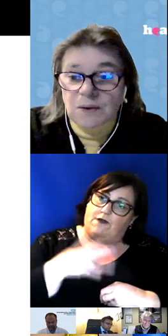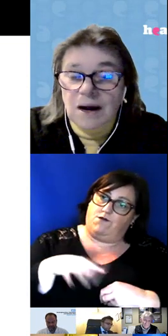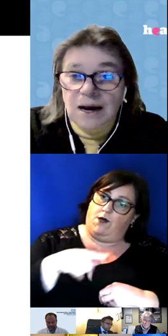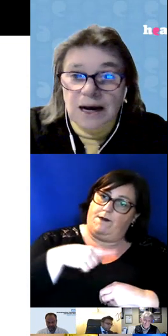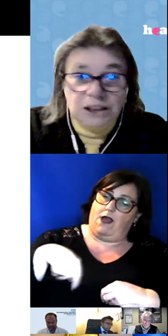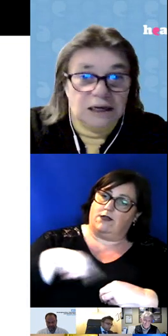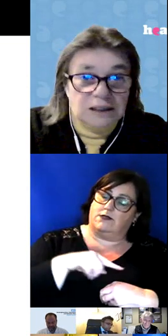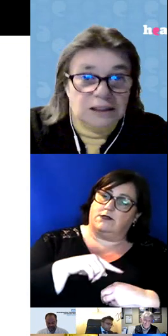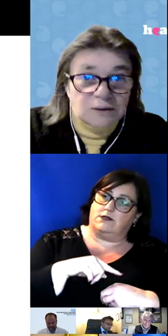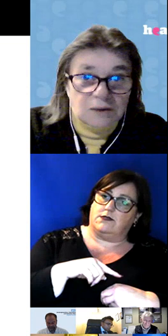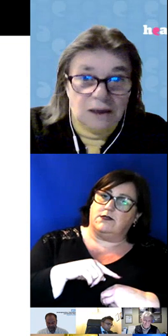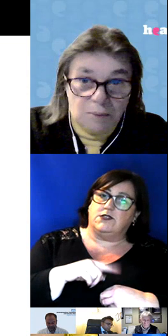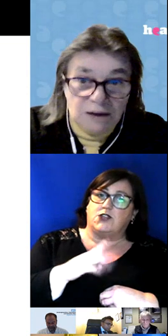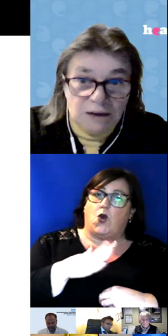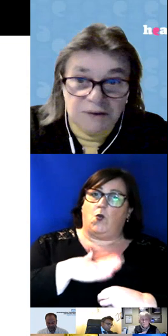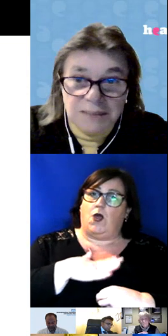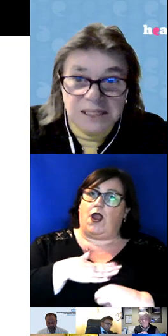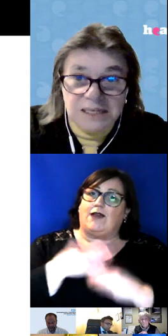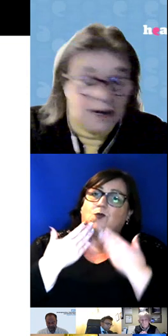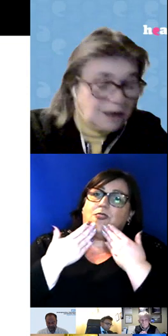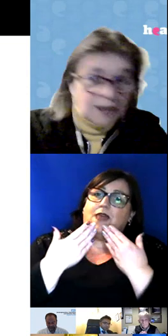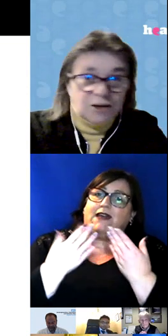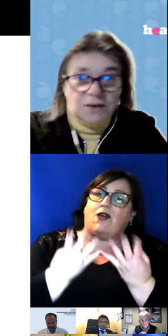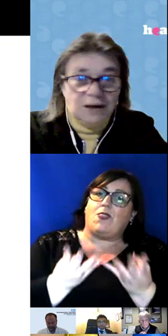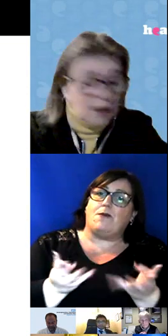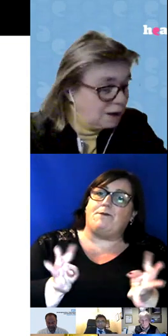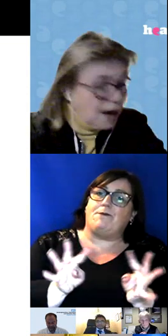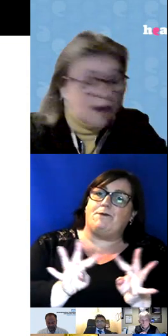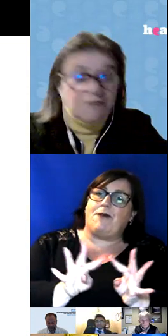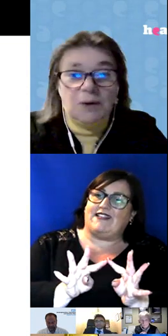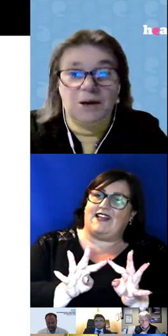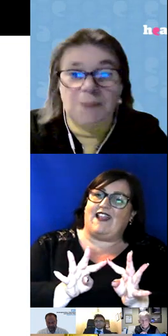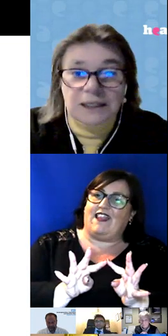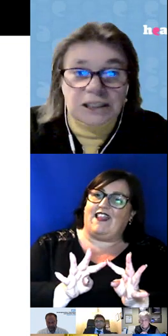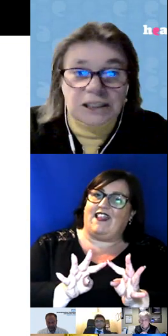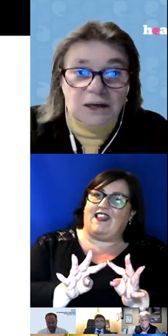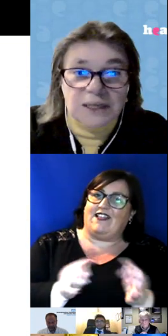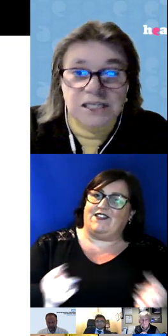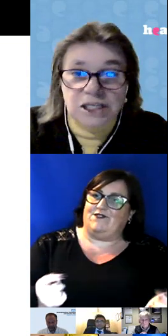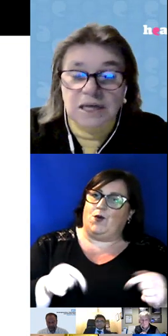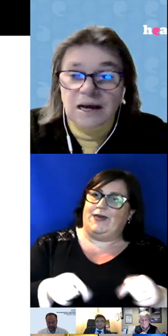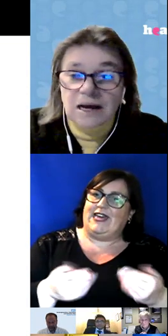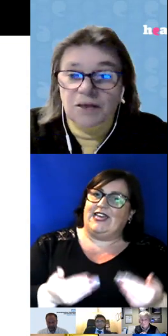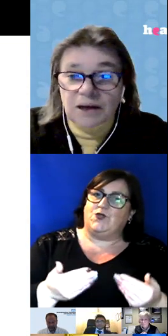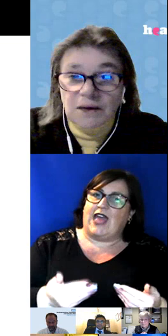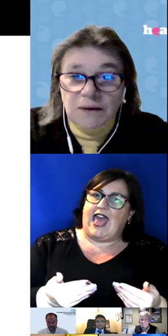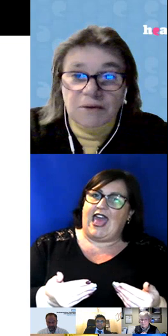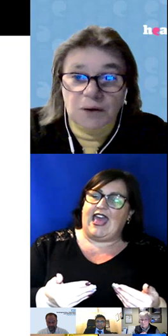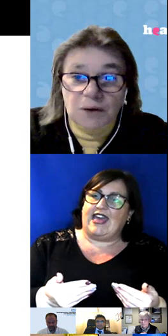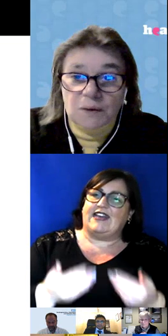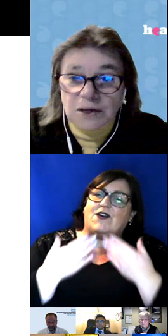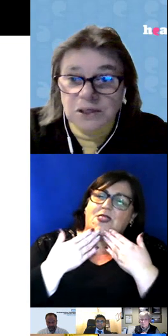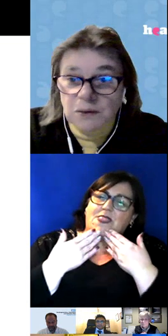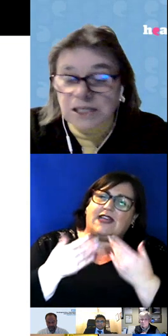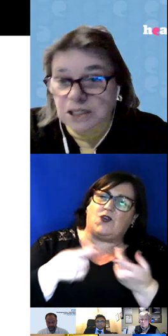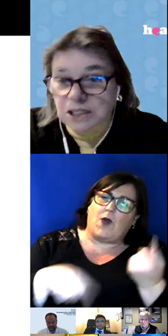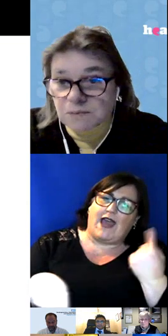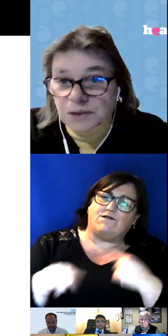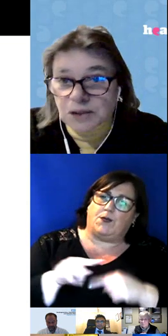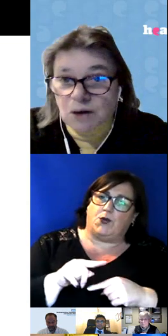So I'd just like to thank the panel for coming today. I do think everybody managed to get a question. Thank you everyone who